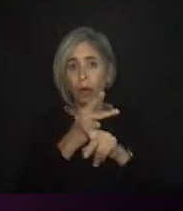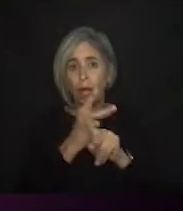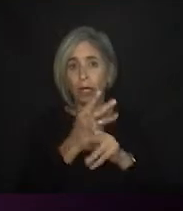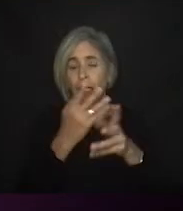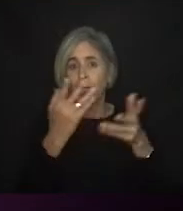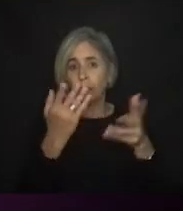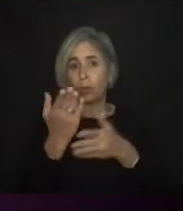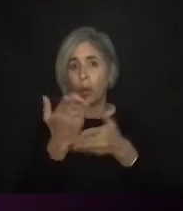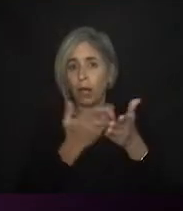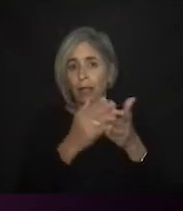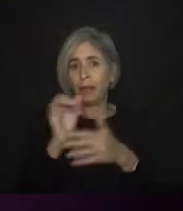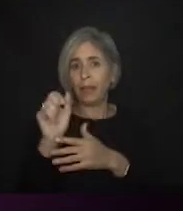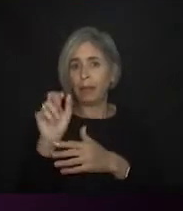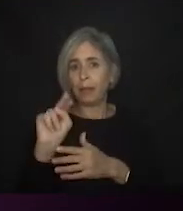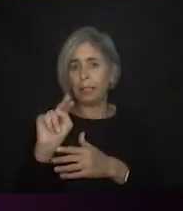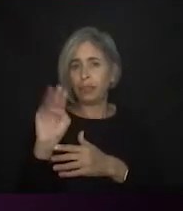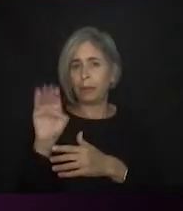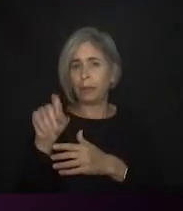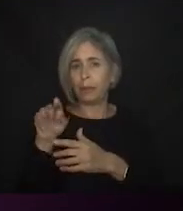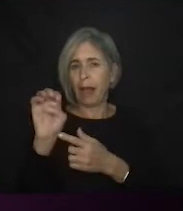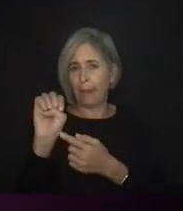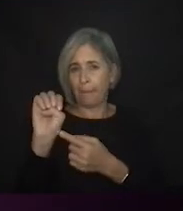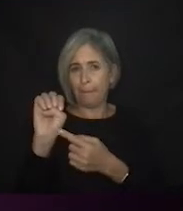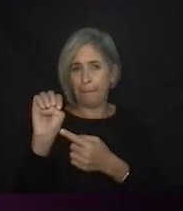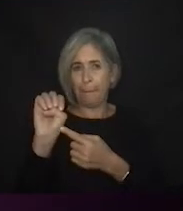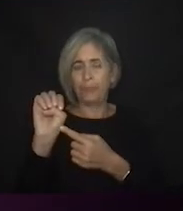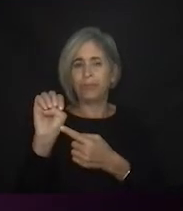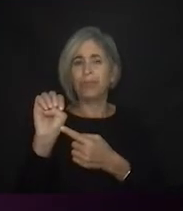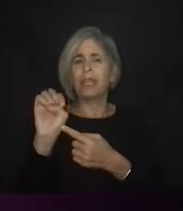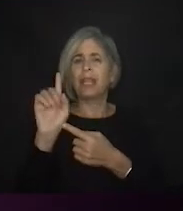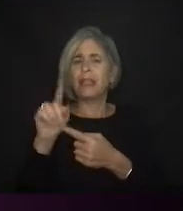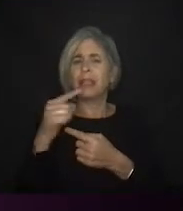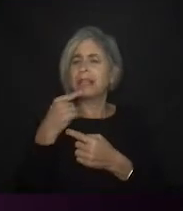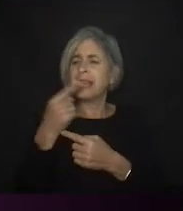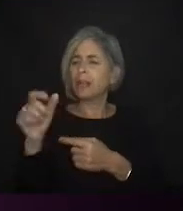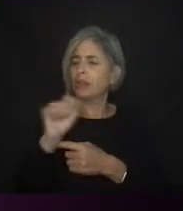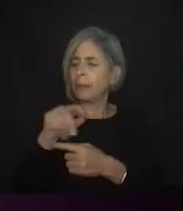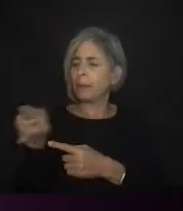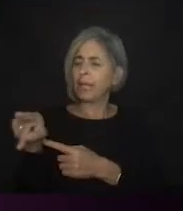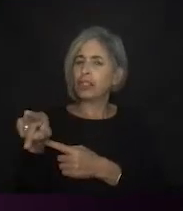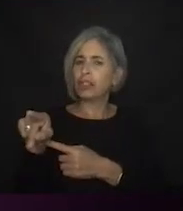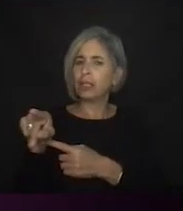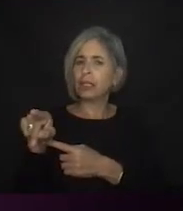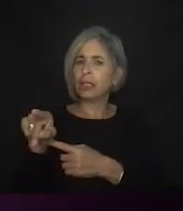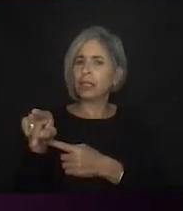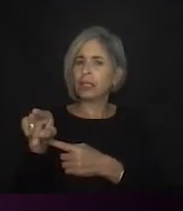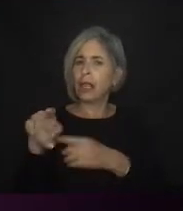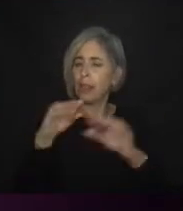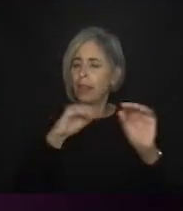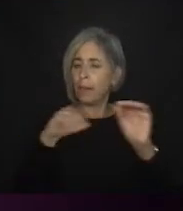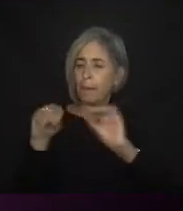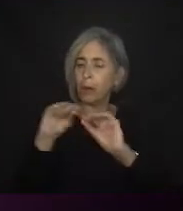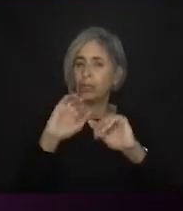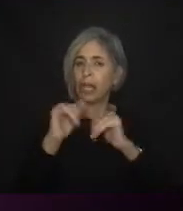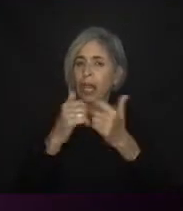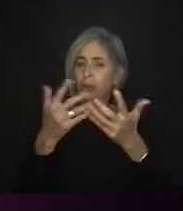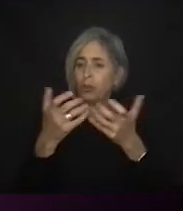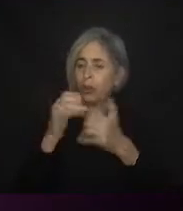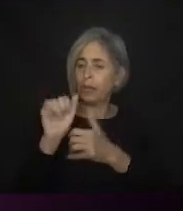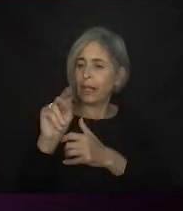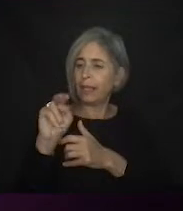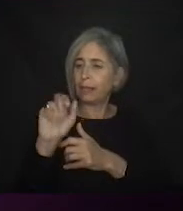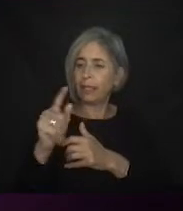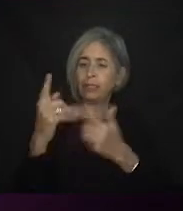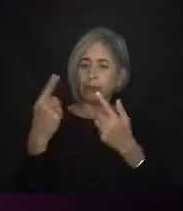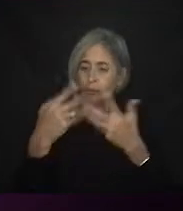animate prop. The animate prop tells your application or tells Framer Motion how you want the animation